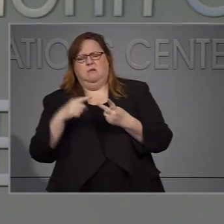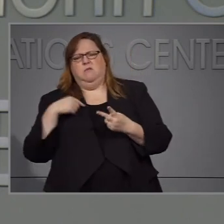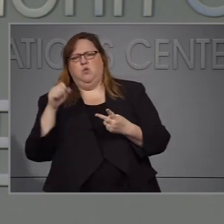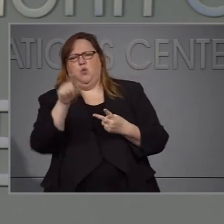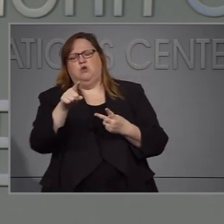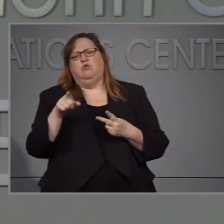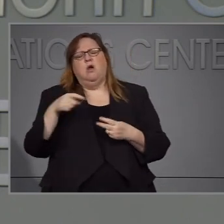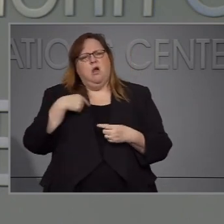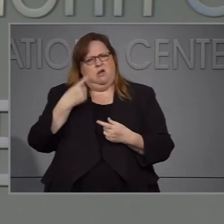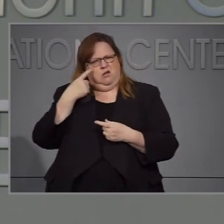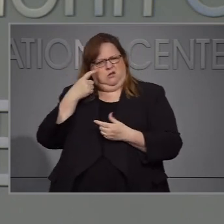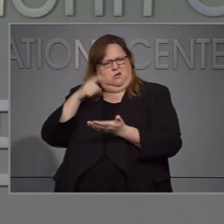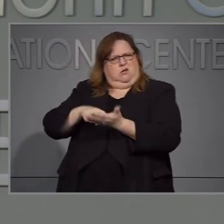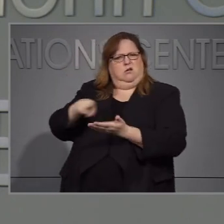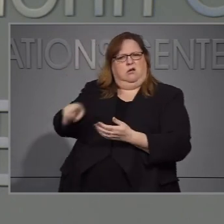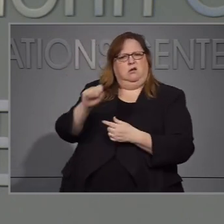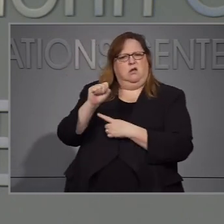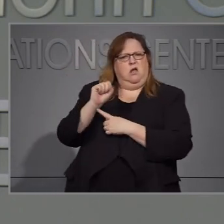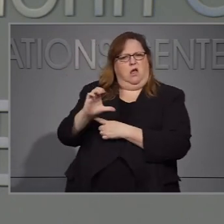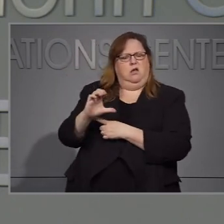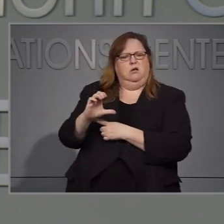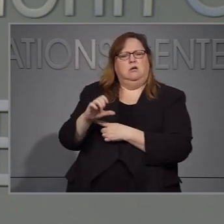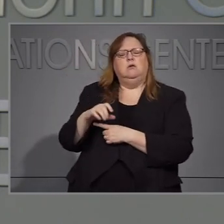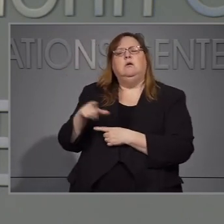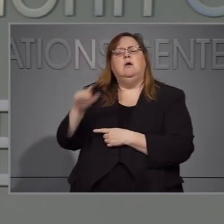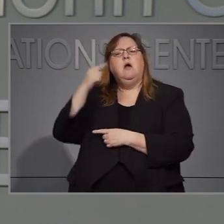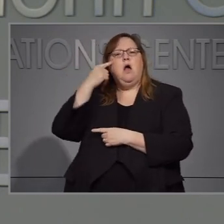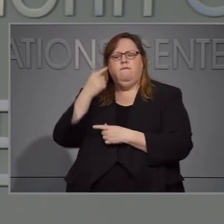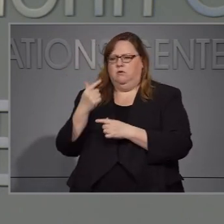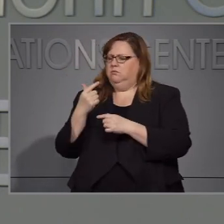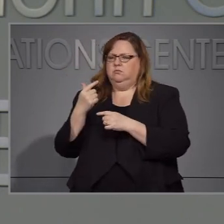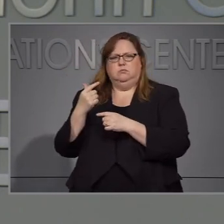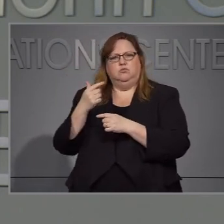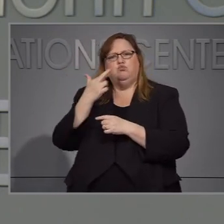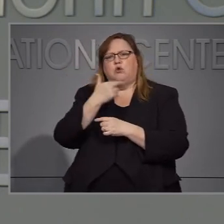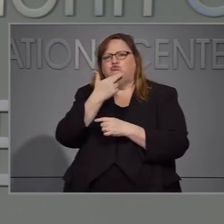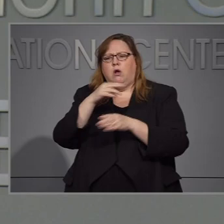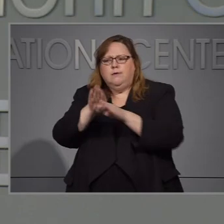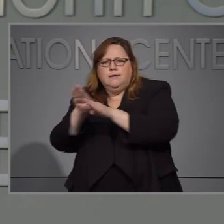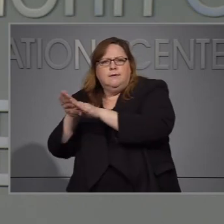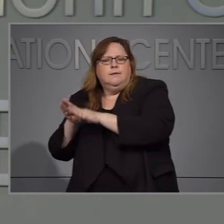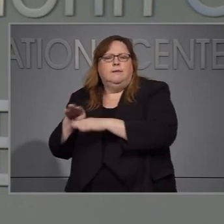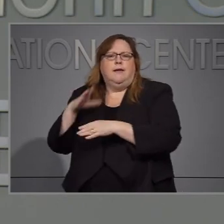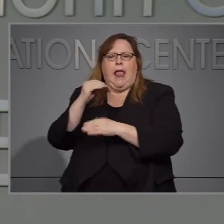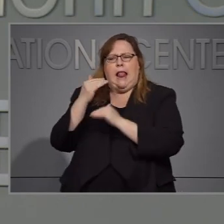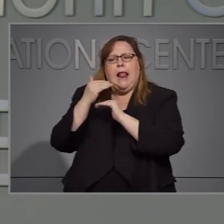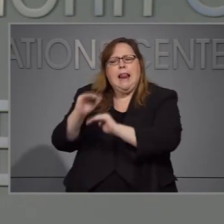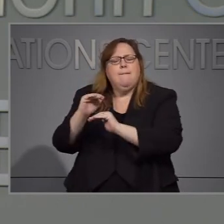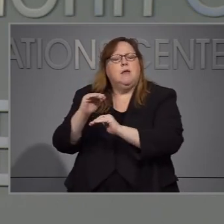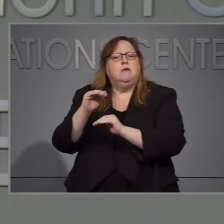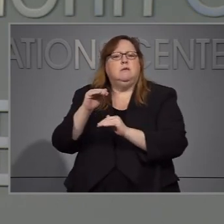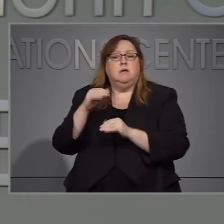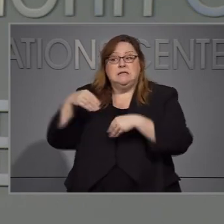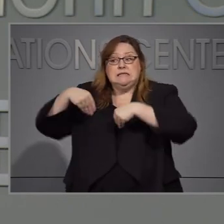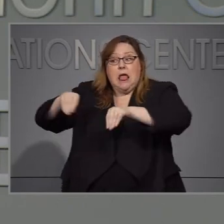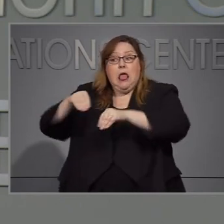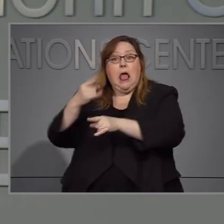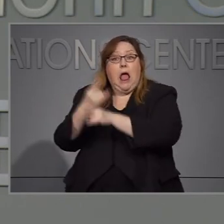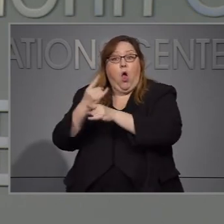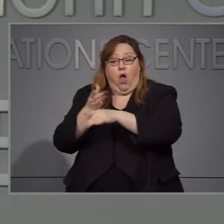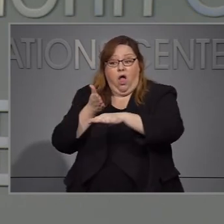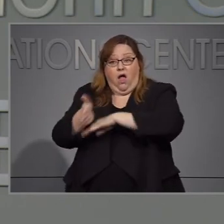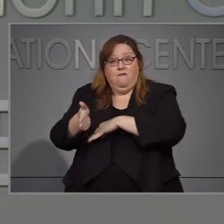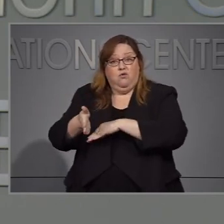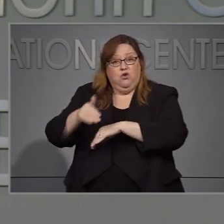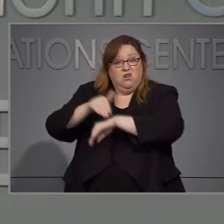limiting restaurants from selling alcohol after 11 p.m. We know this is something that is being considered in Mecklenburg